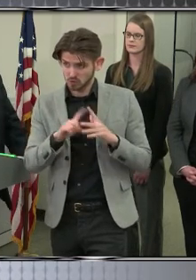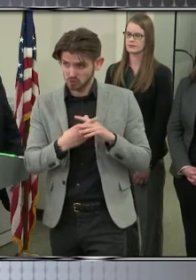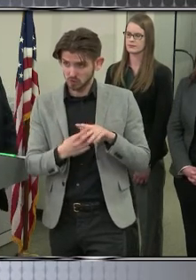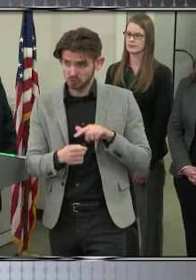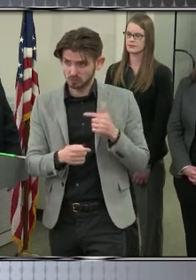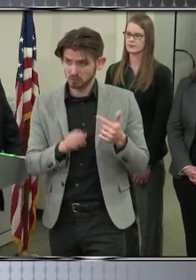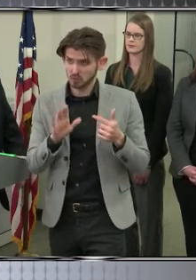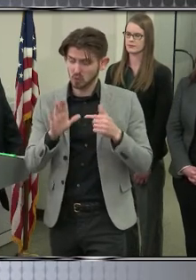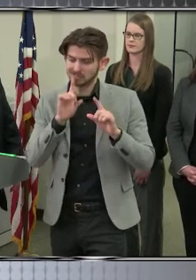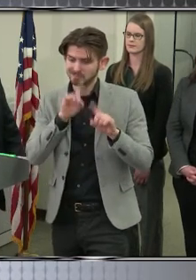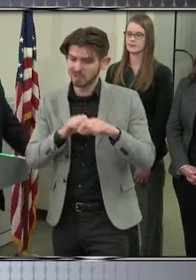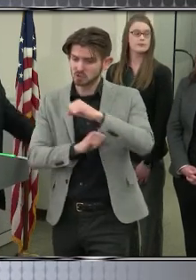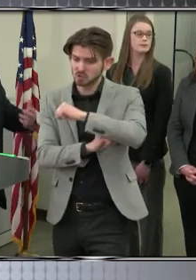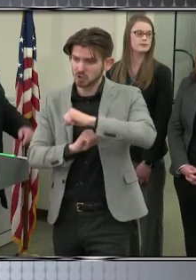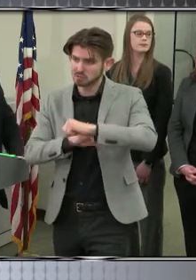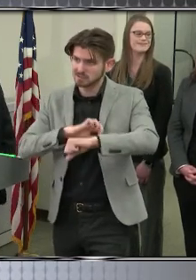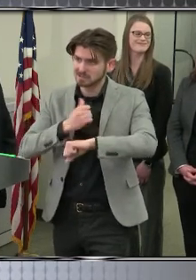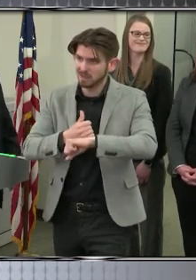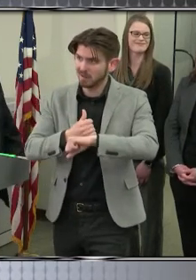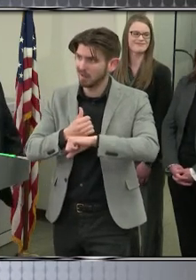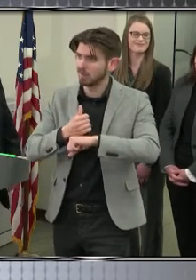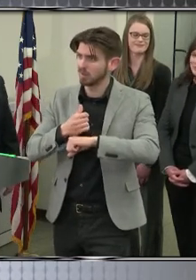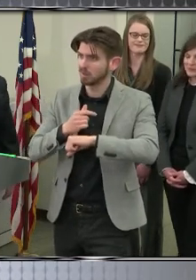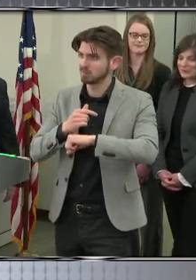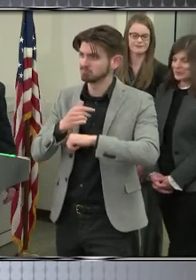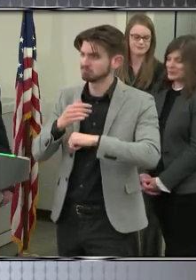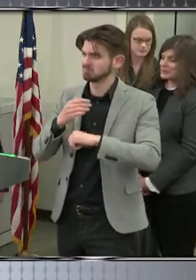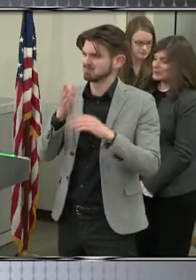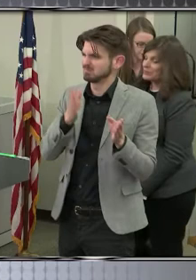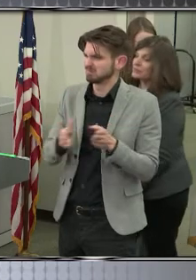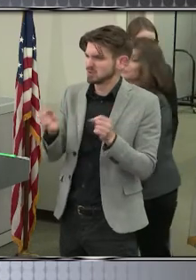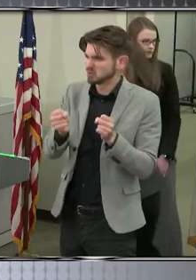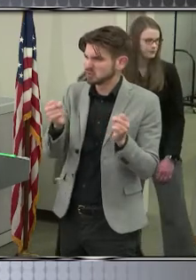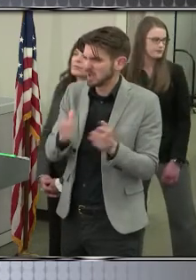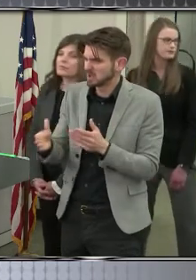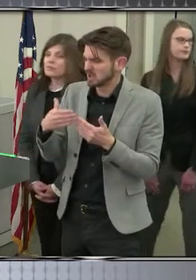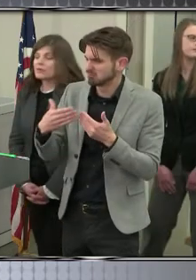incident command structure that you've set up, and then we'll go from there. Okay. Is that good?